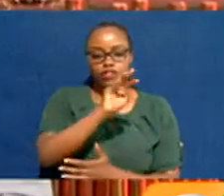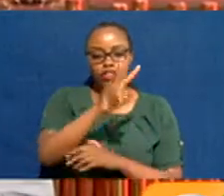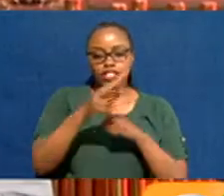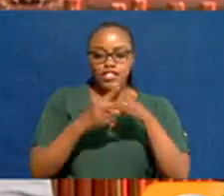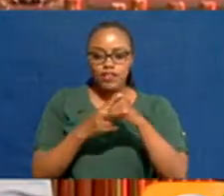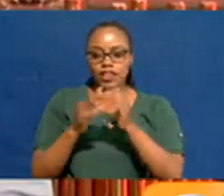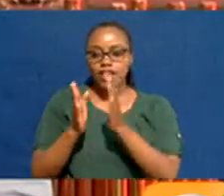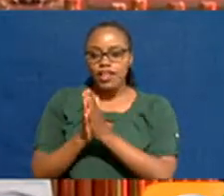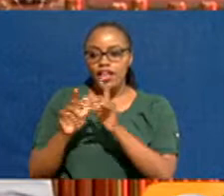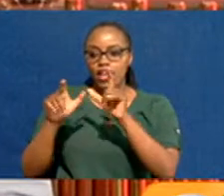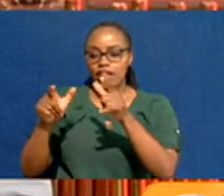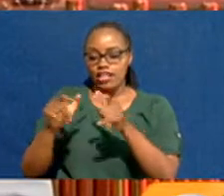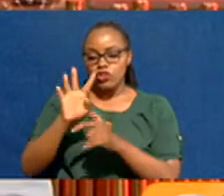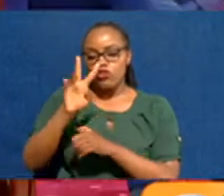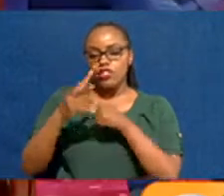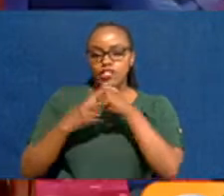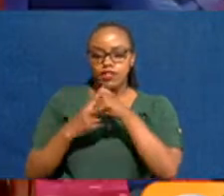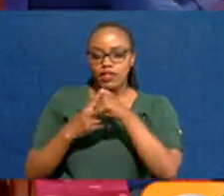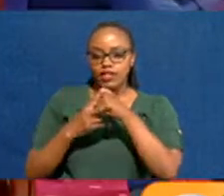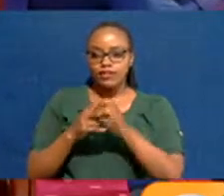47 and Radio 47.